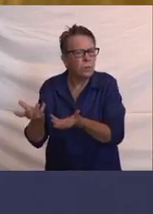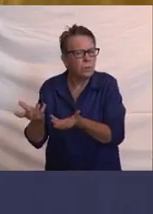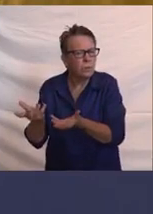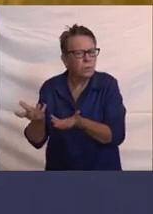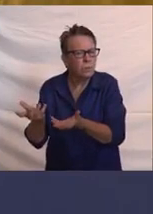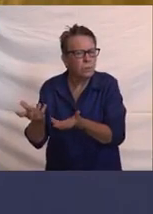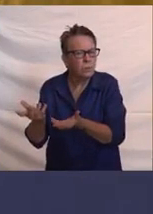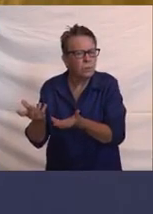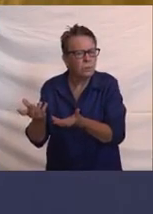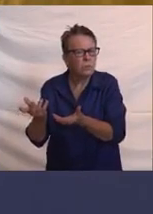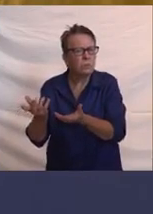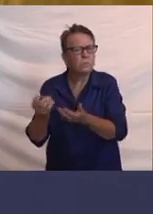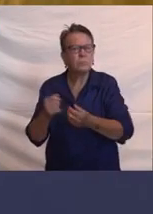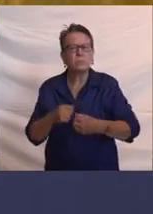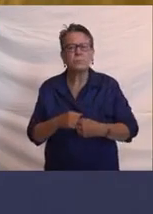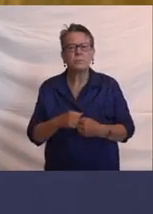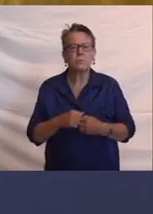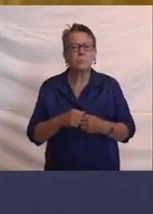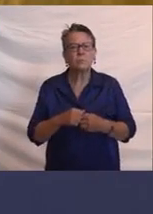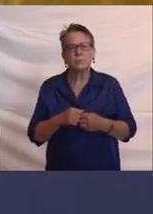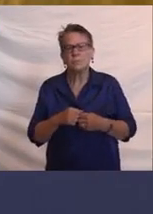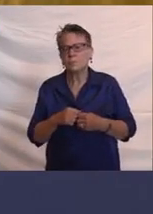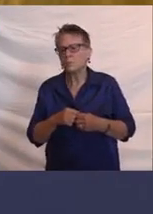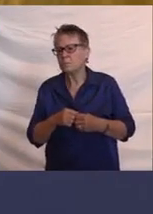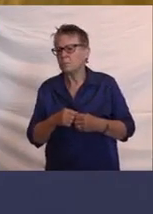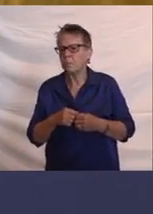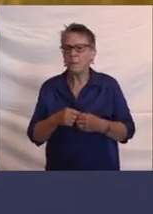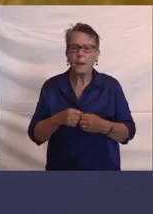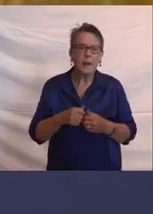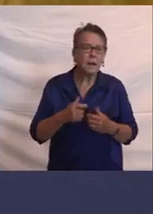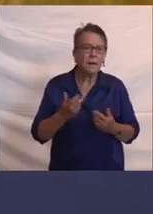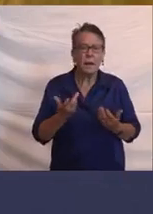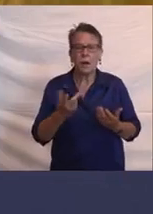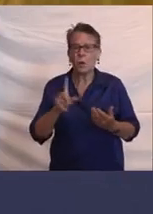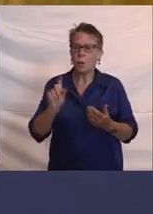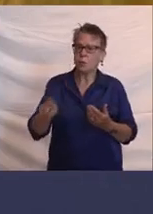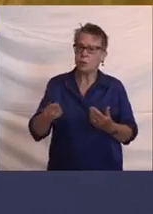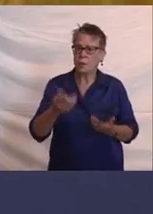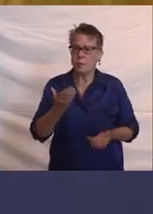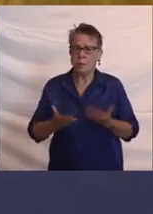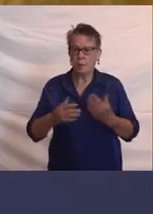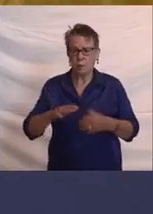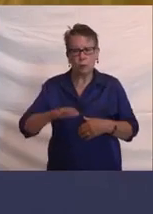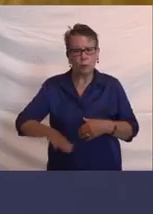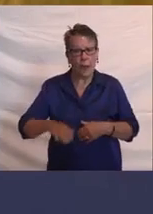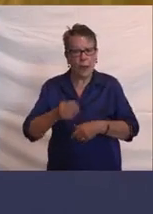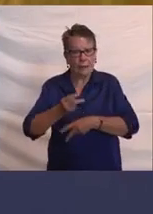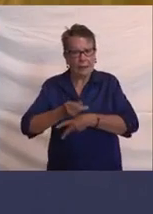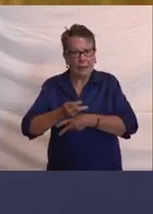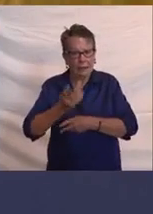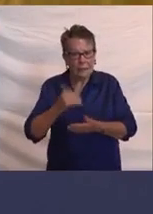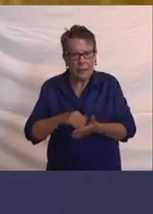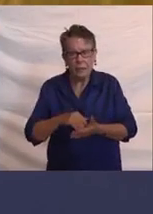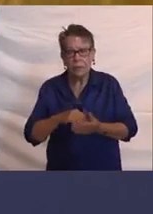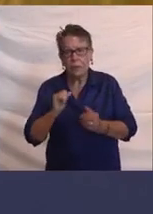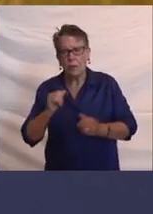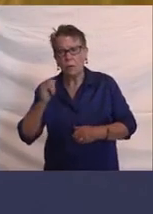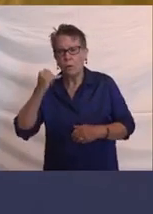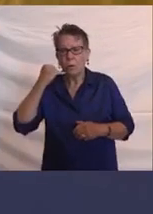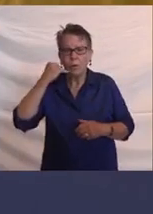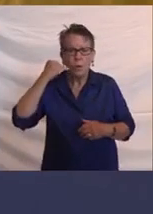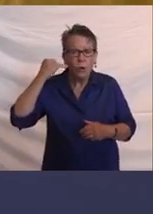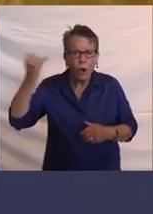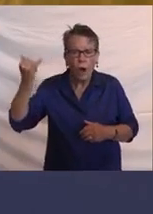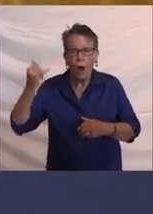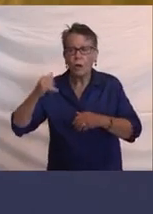or school, called Child Protective Services on a parent because the kid won't wear a mask? For you, Colonel, can we have an update on the one missing person? Is